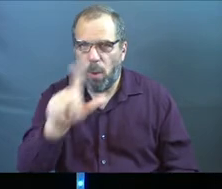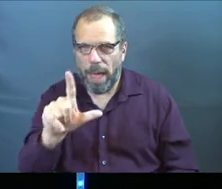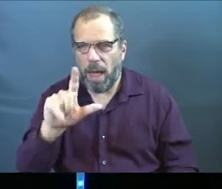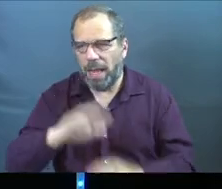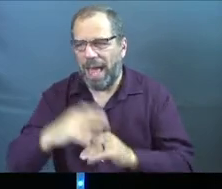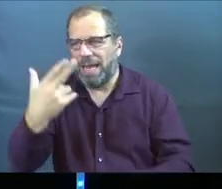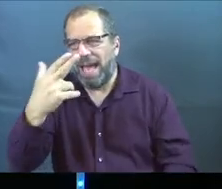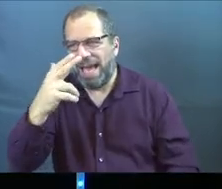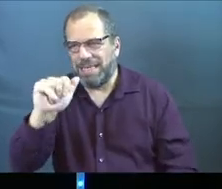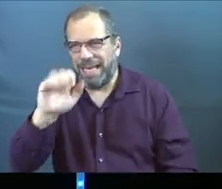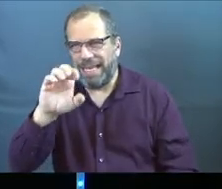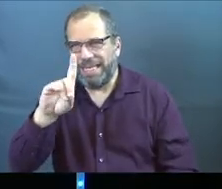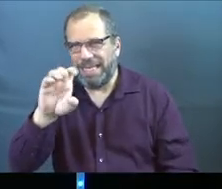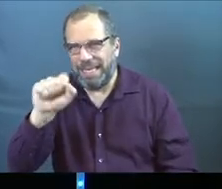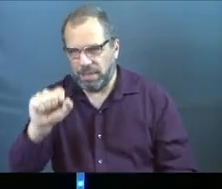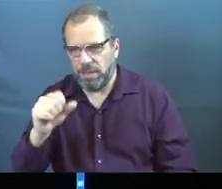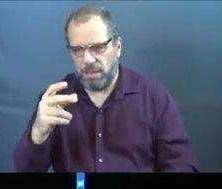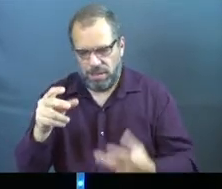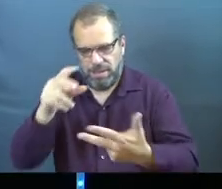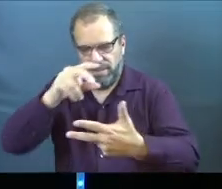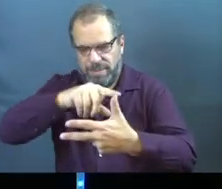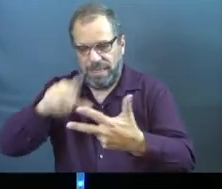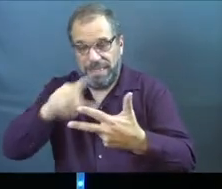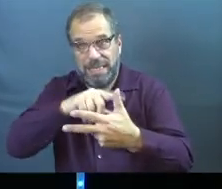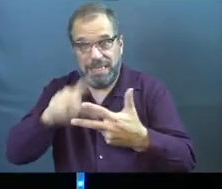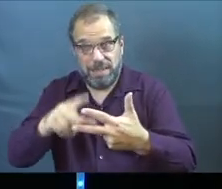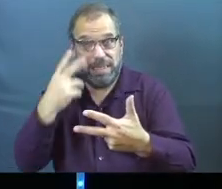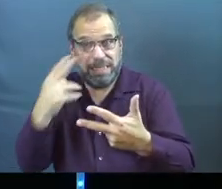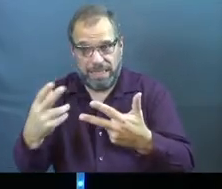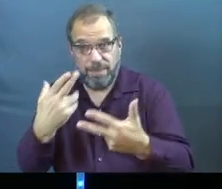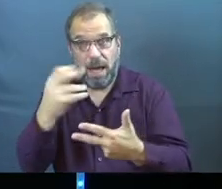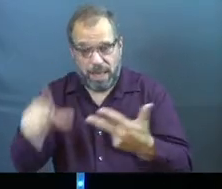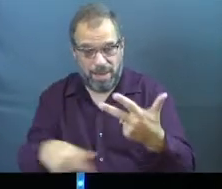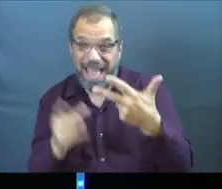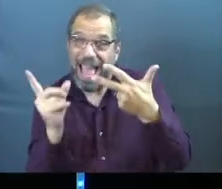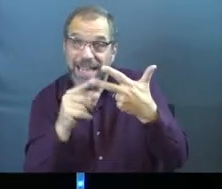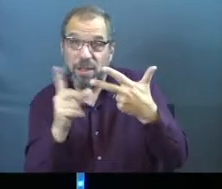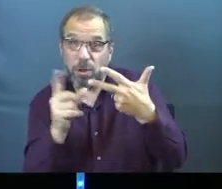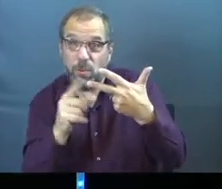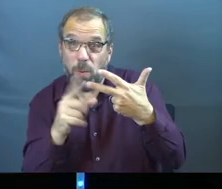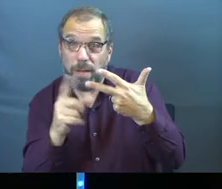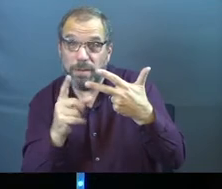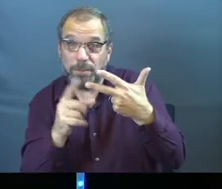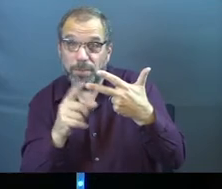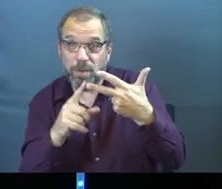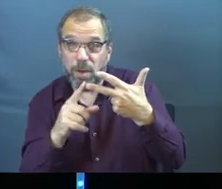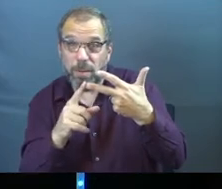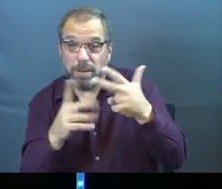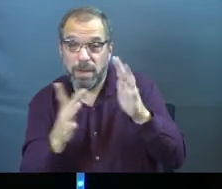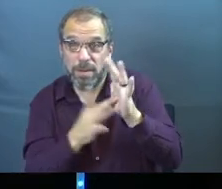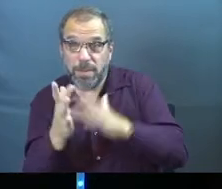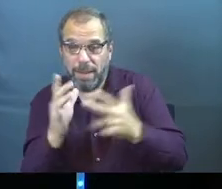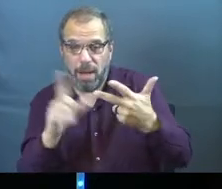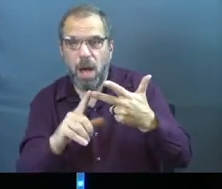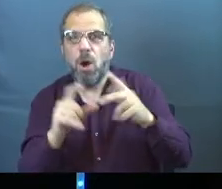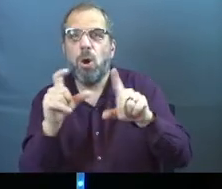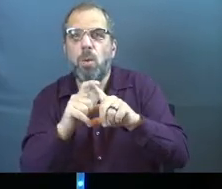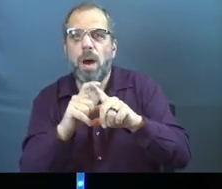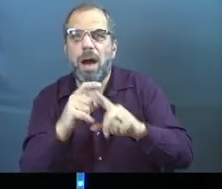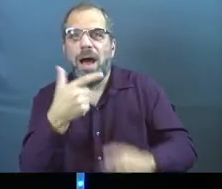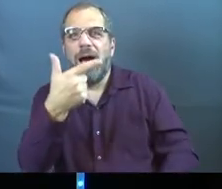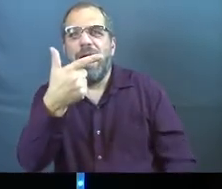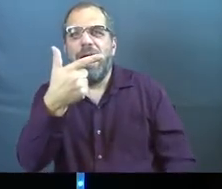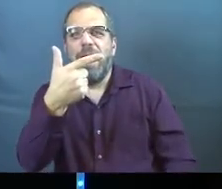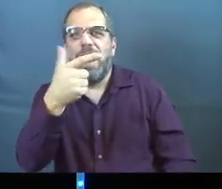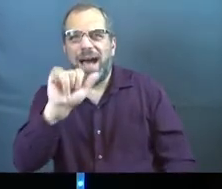first two places that we see about in reference to hell. And the third one that we see when scripture is talking about hell is a word Gehenna,